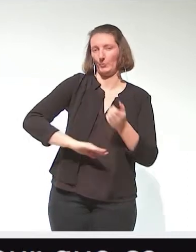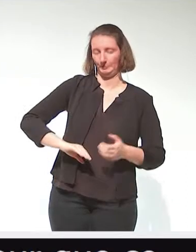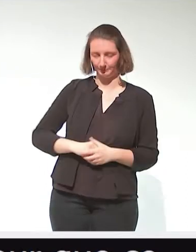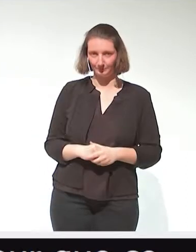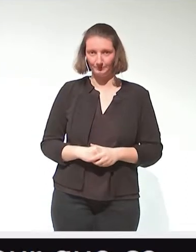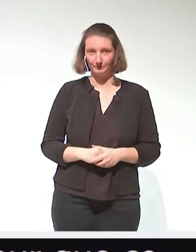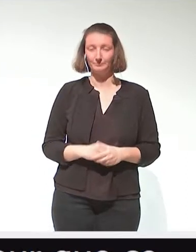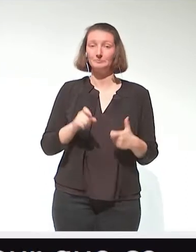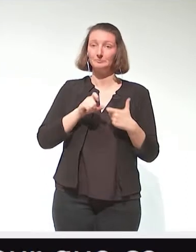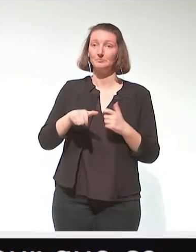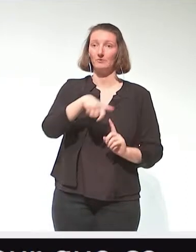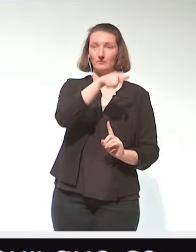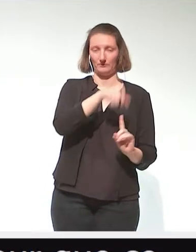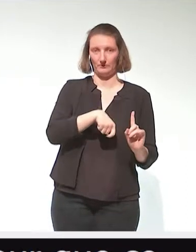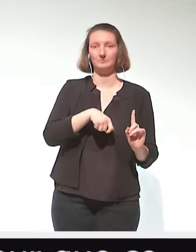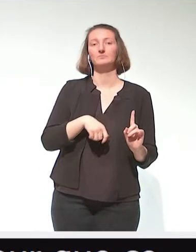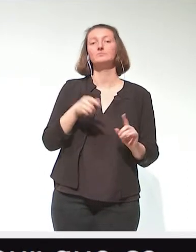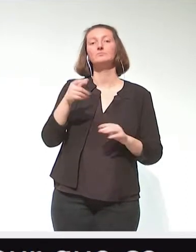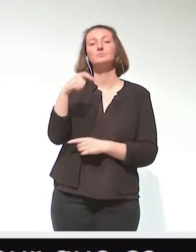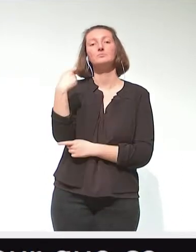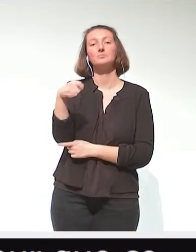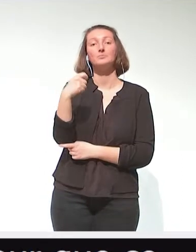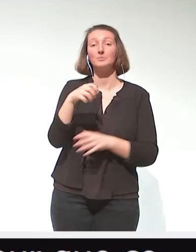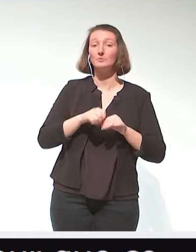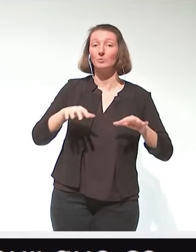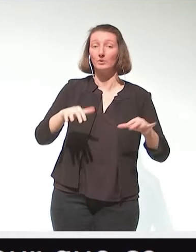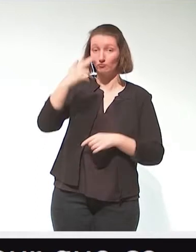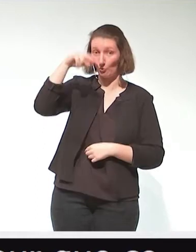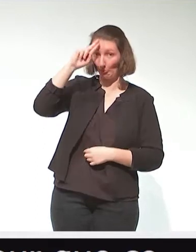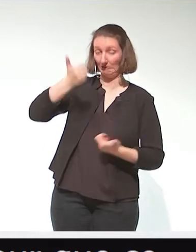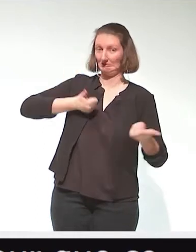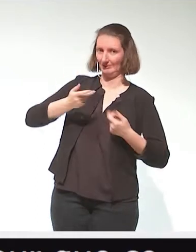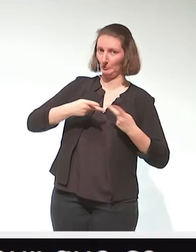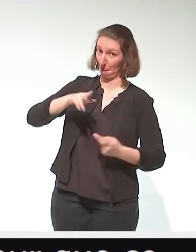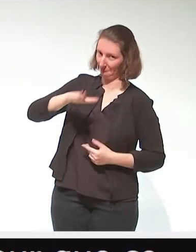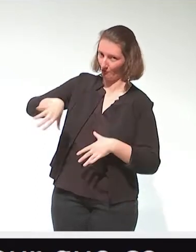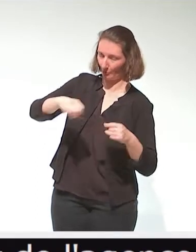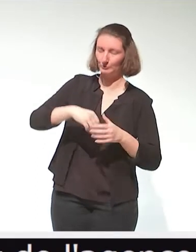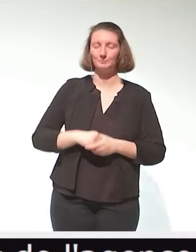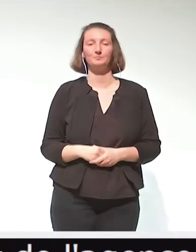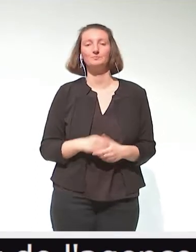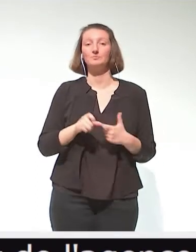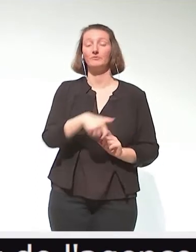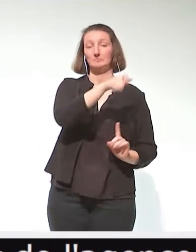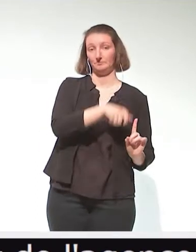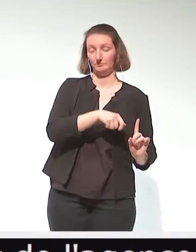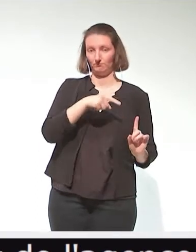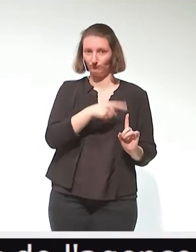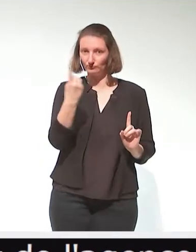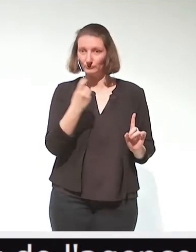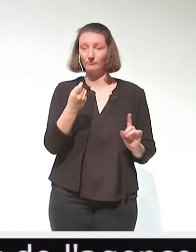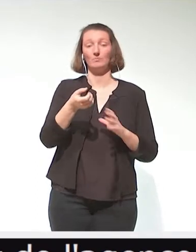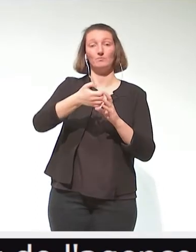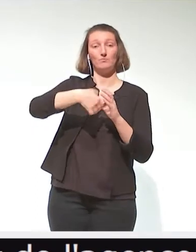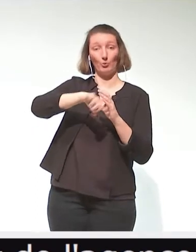Rights, and also Johannes Kopf, Chair of the European Network of Public Employment Services, Charlie Nicolas,